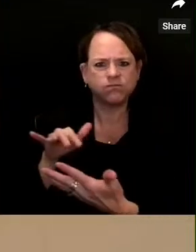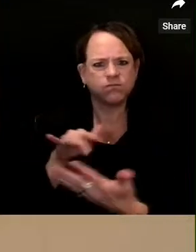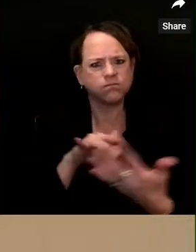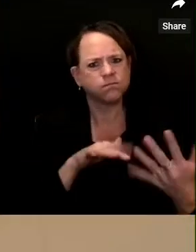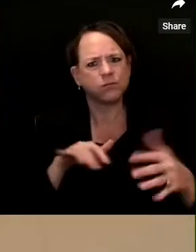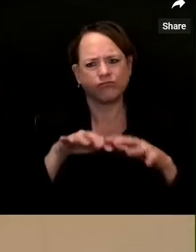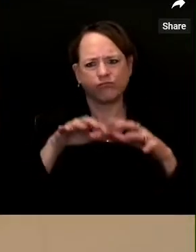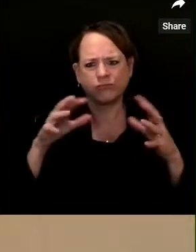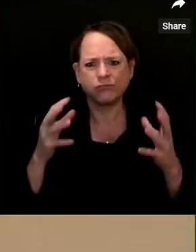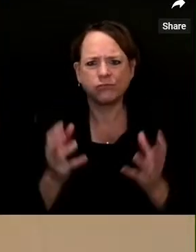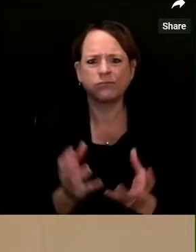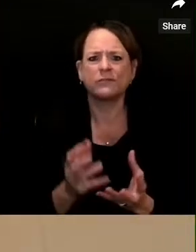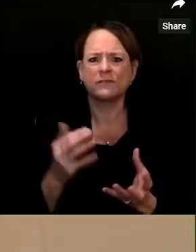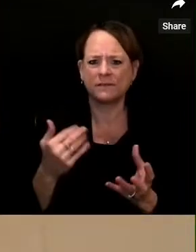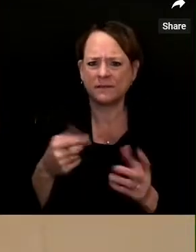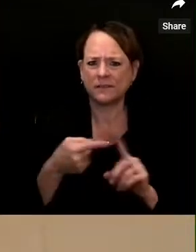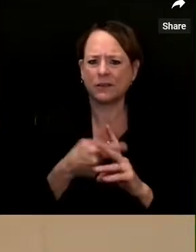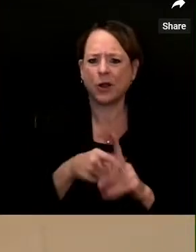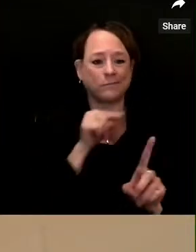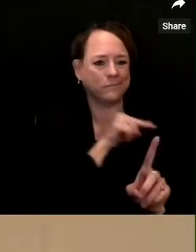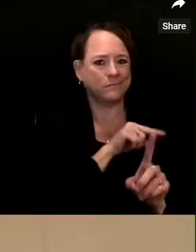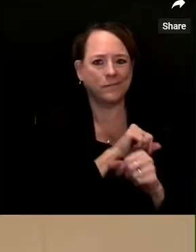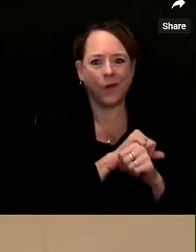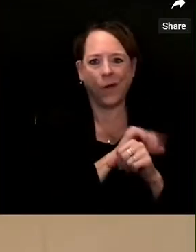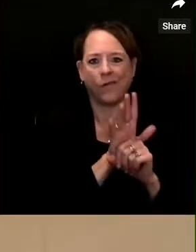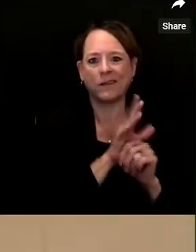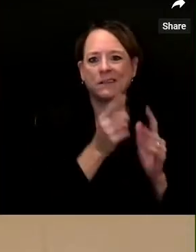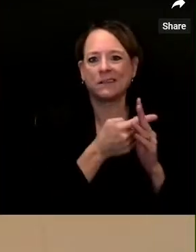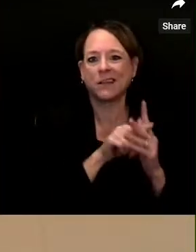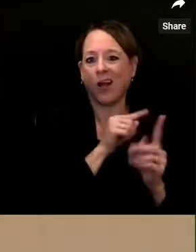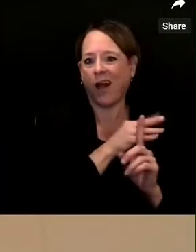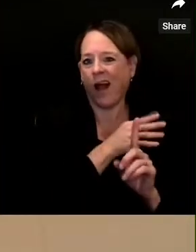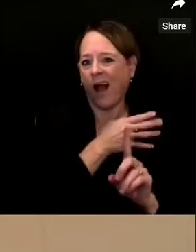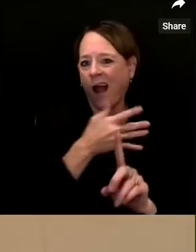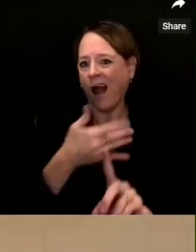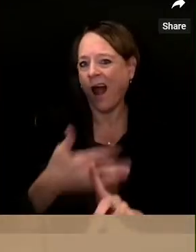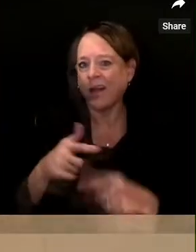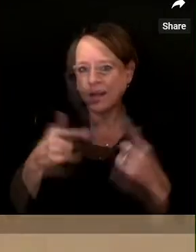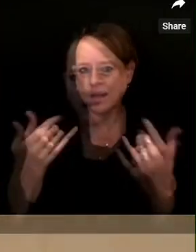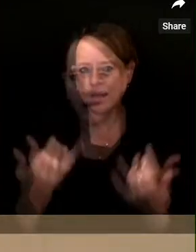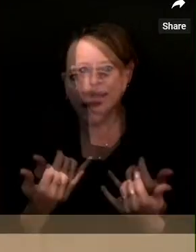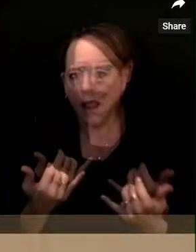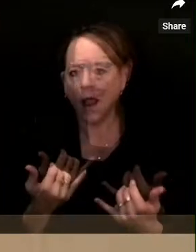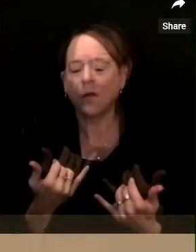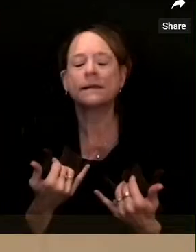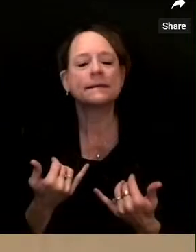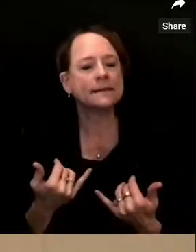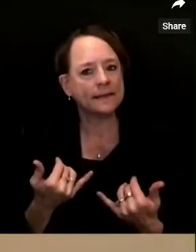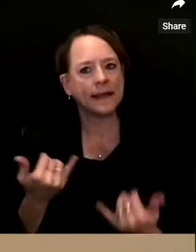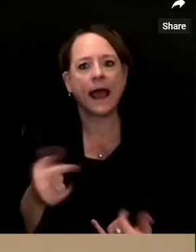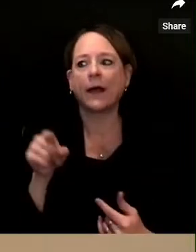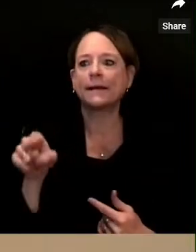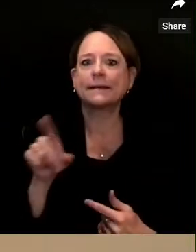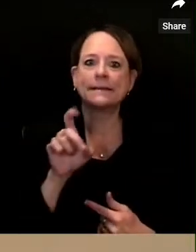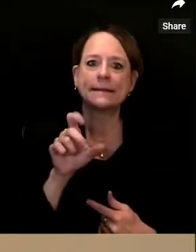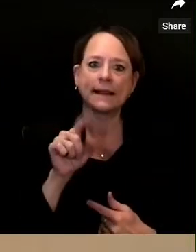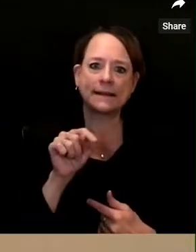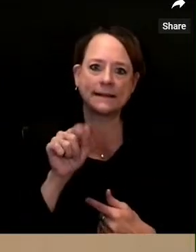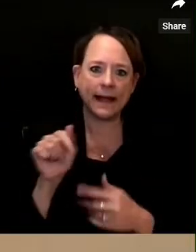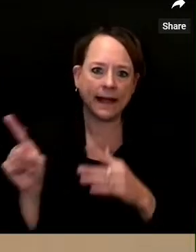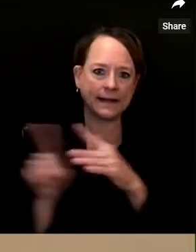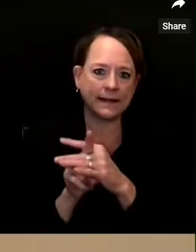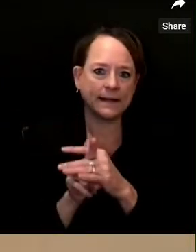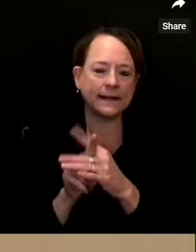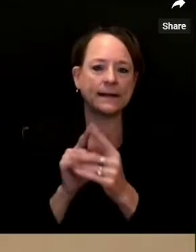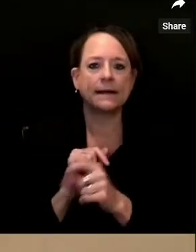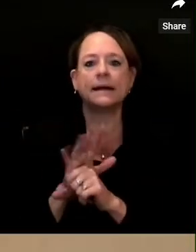had things improve, and then had the Delta wave. And that's clearly what's going on right now. Like we in the early summer. We're feeling very good about